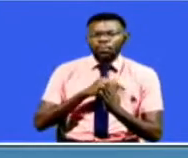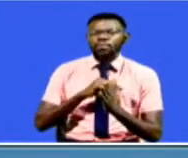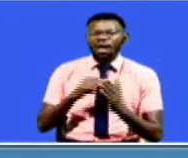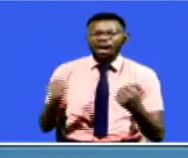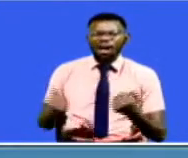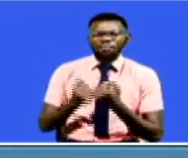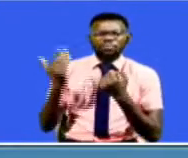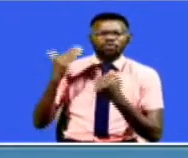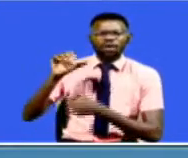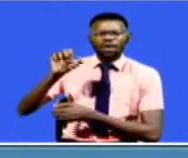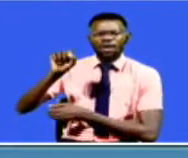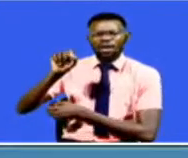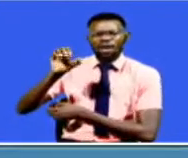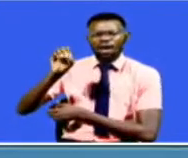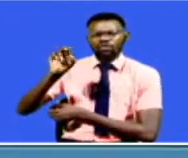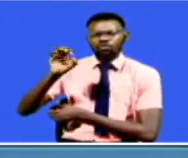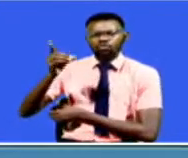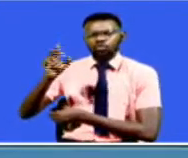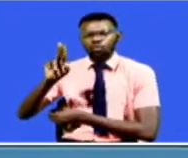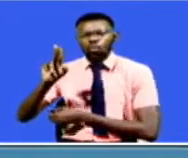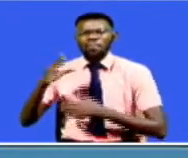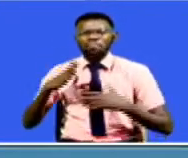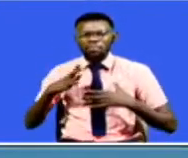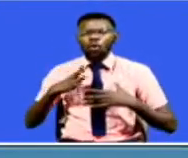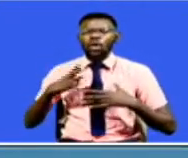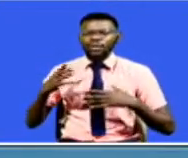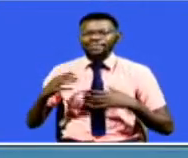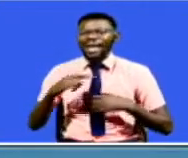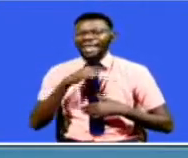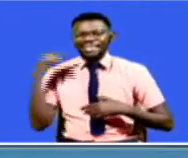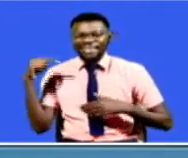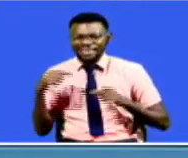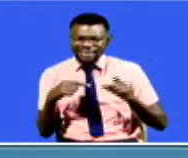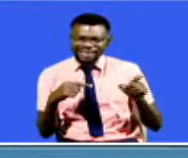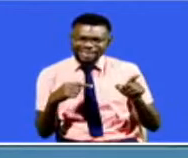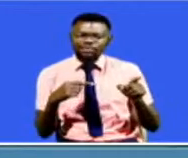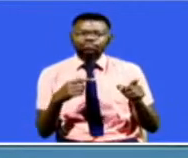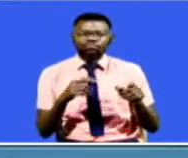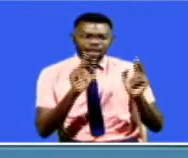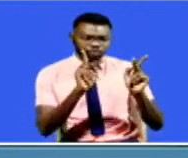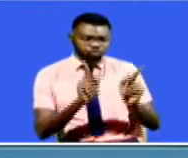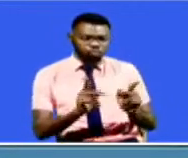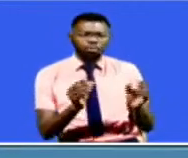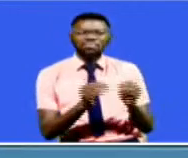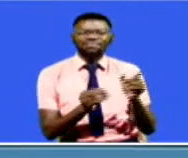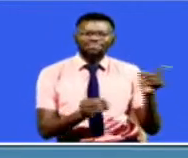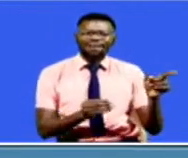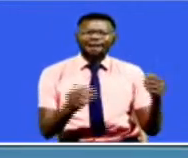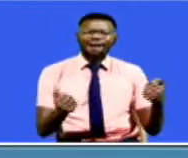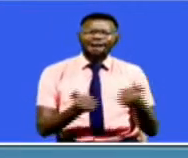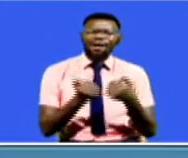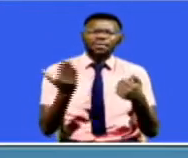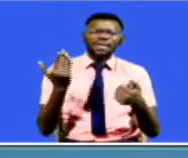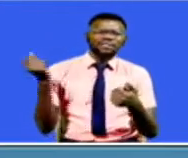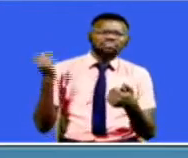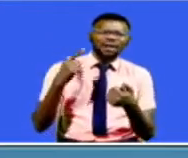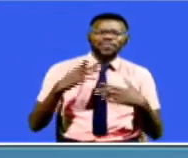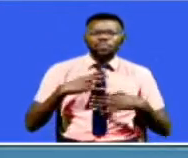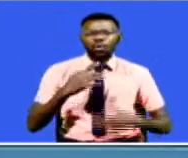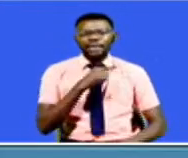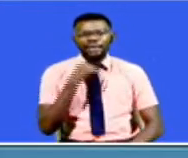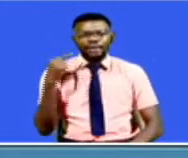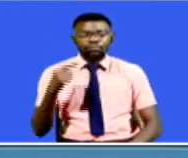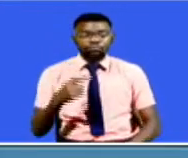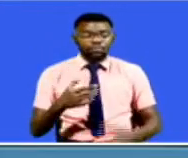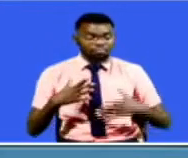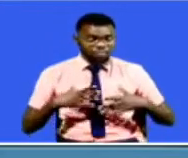clashes at Pap Ndege grounds in Nyakach, Kisumu County, 1 month after the deadly attacks. The families of 8 people